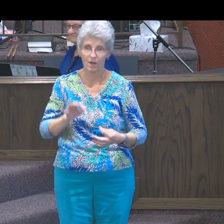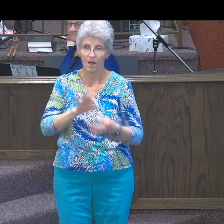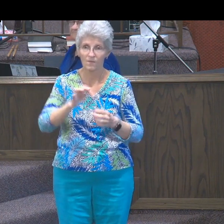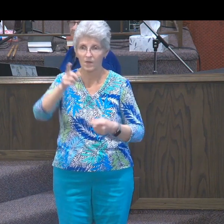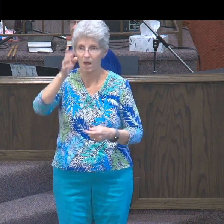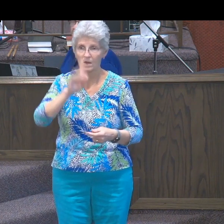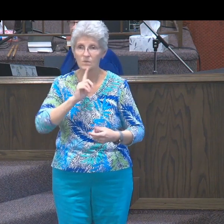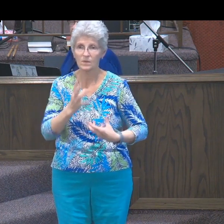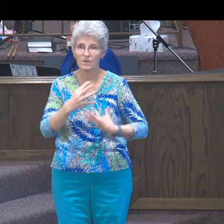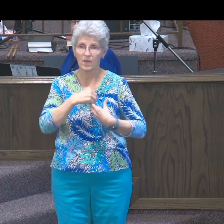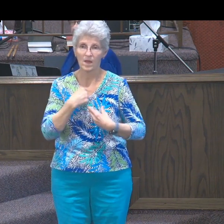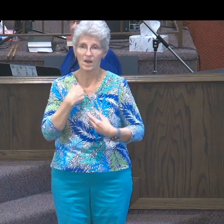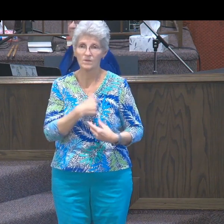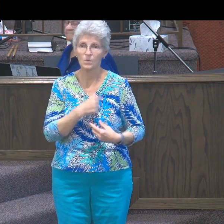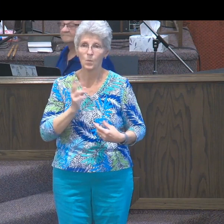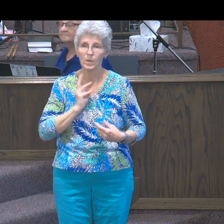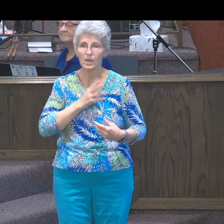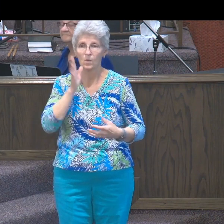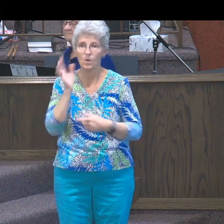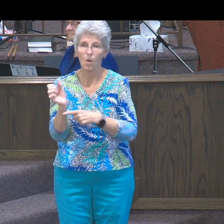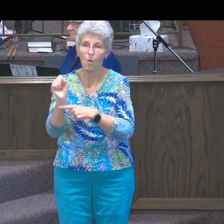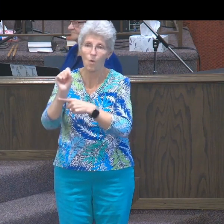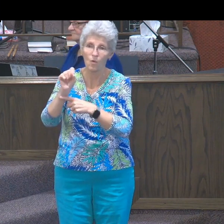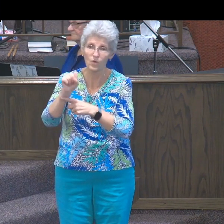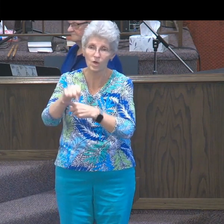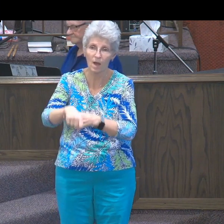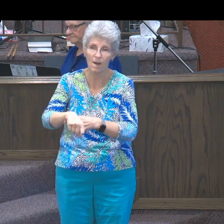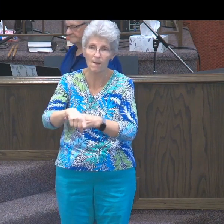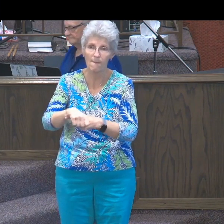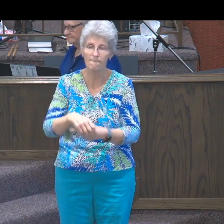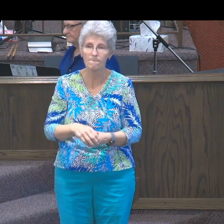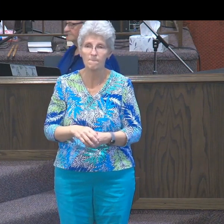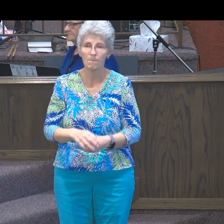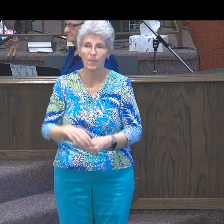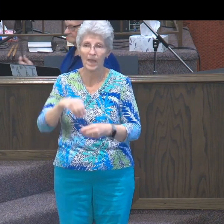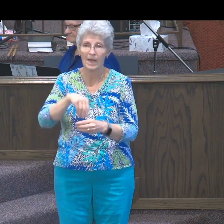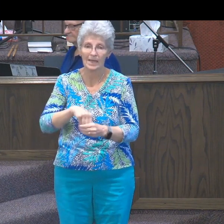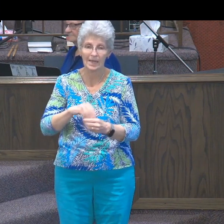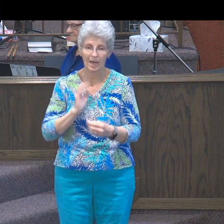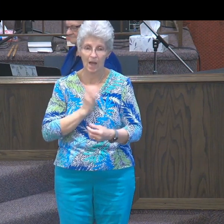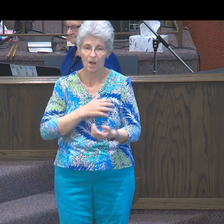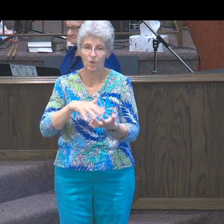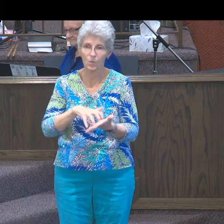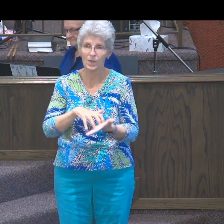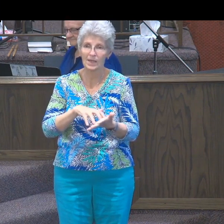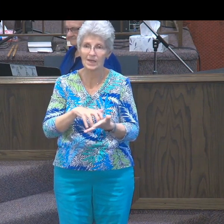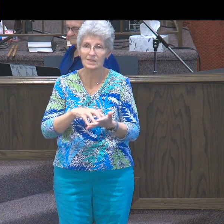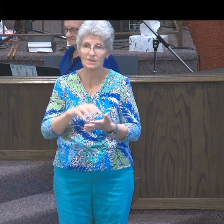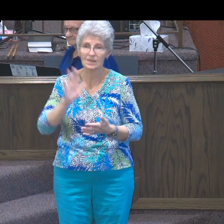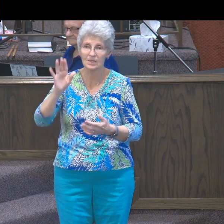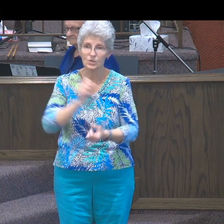God is within us, we will overcome. In our weakness, his strength